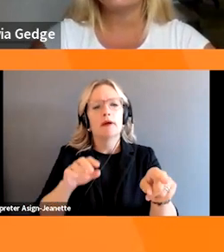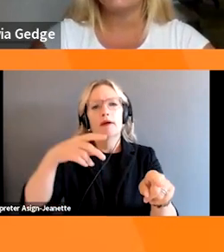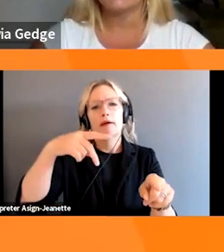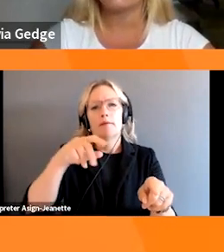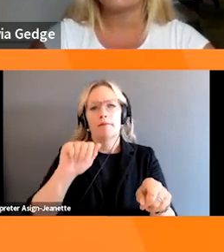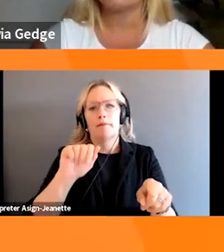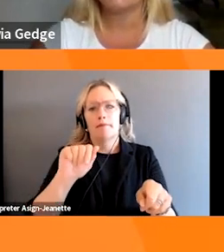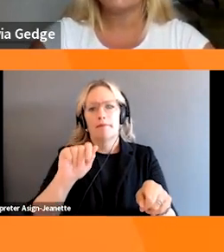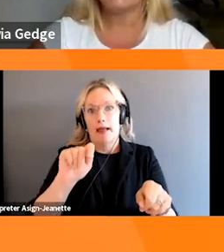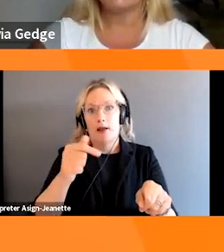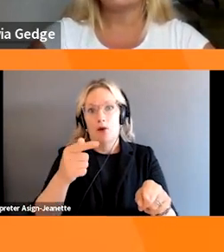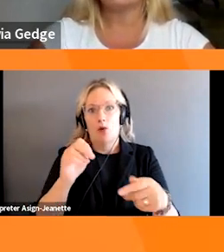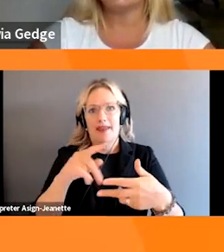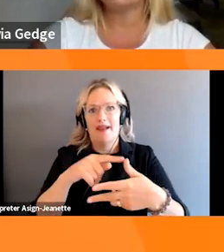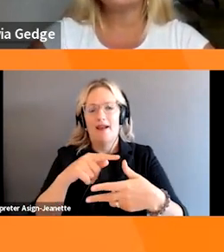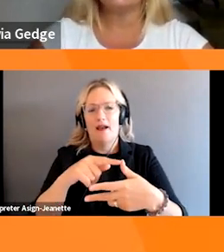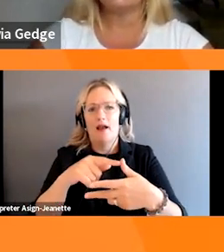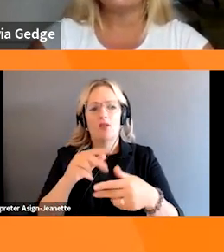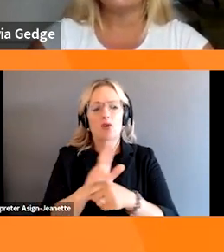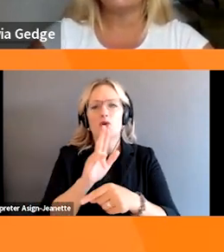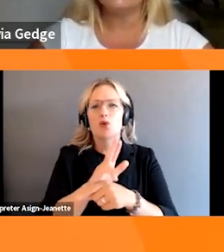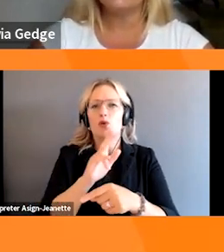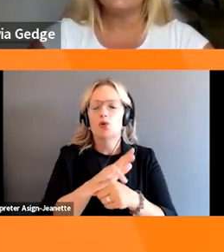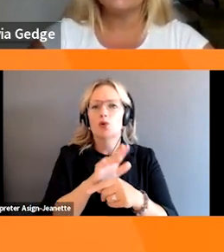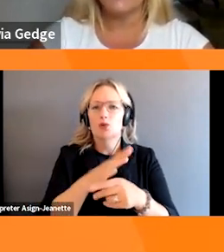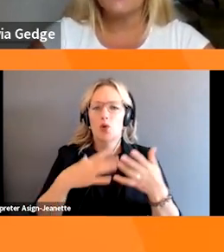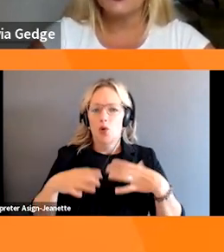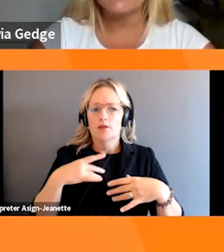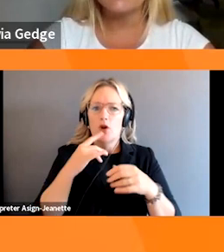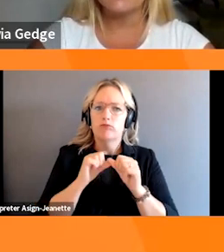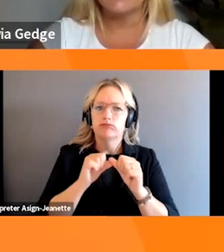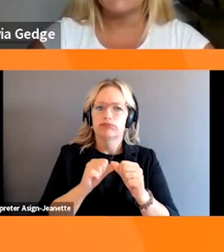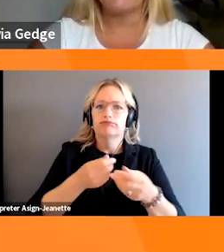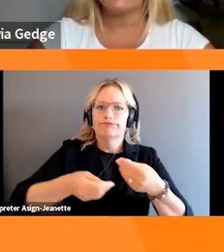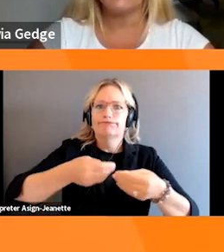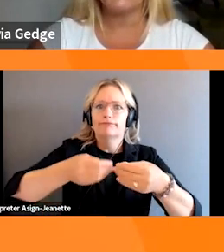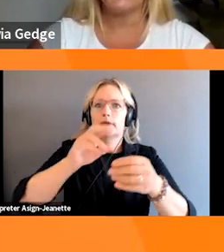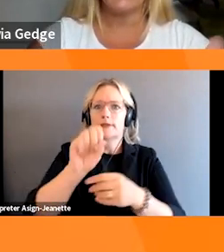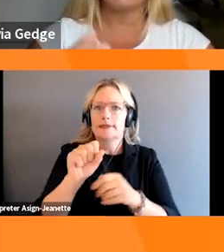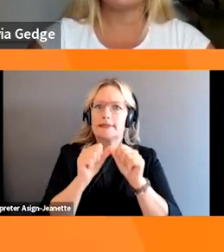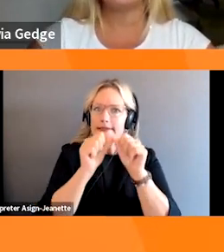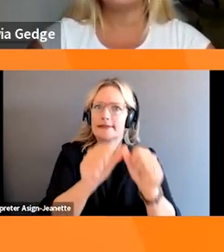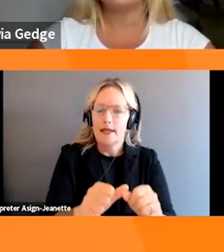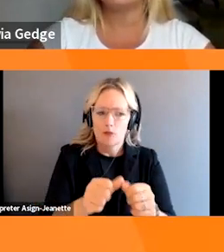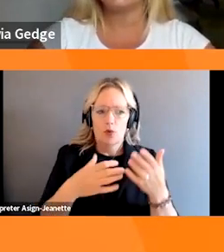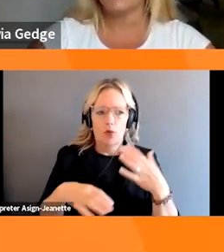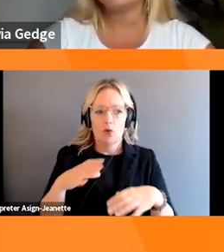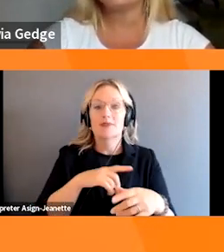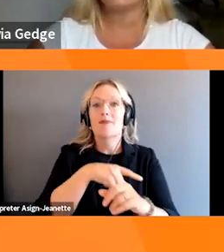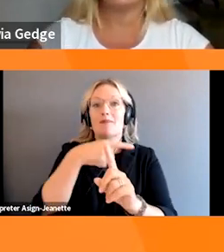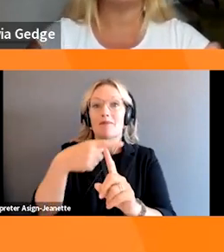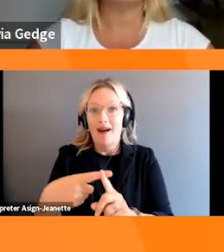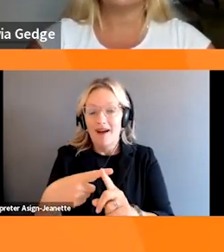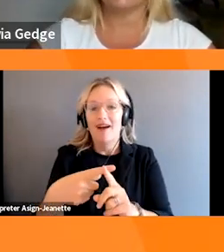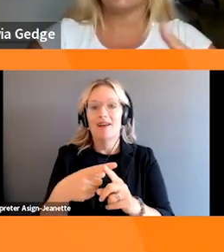materials for their outerwear. And they also give their consumers options to come into their